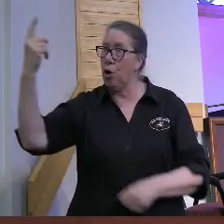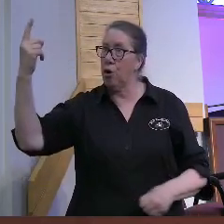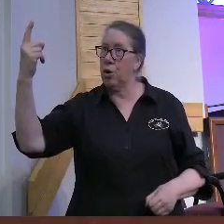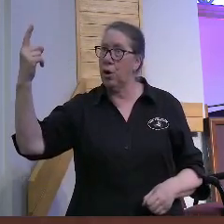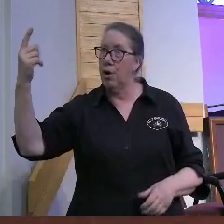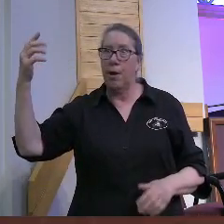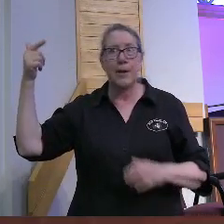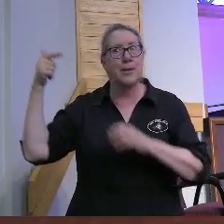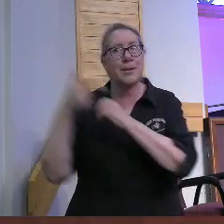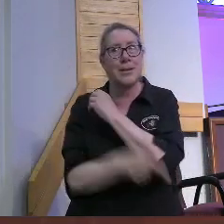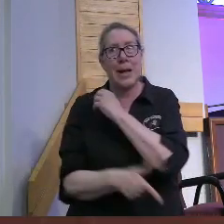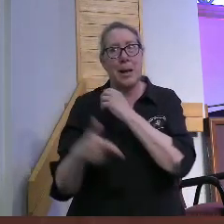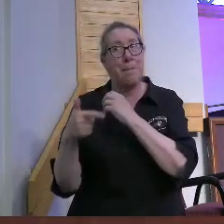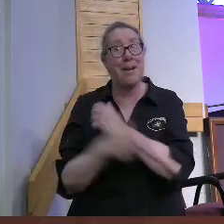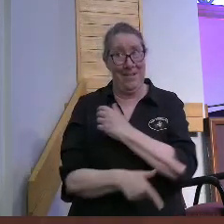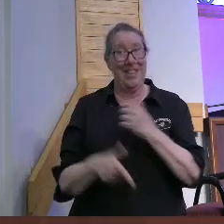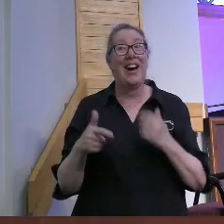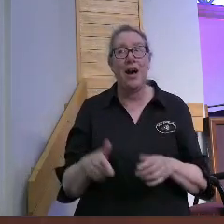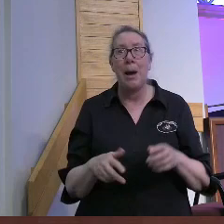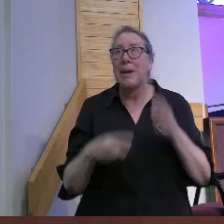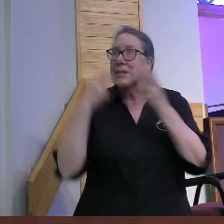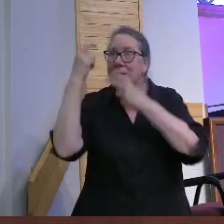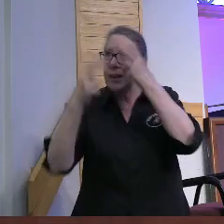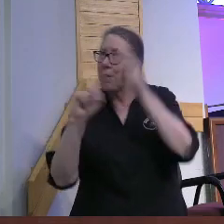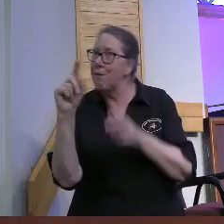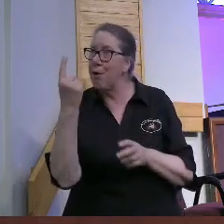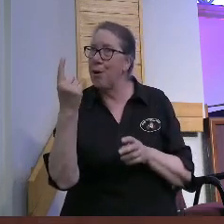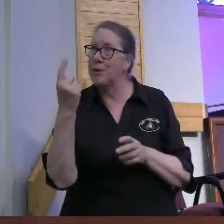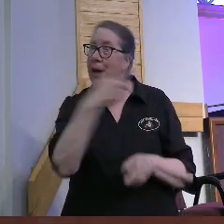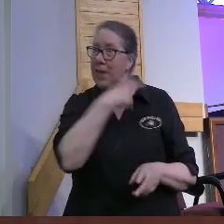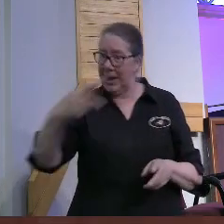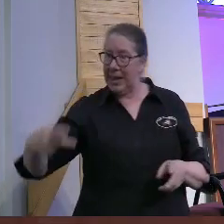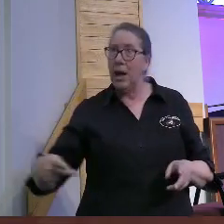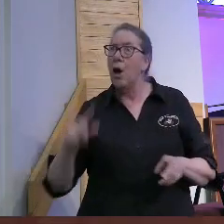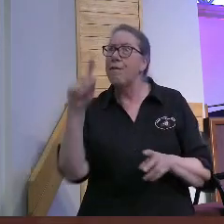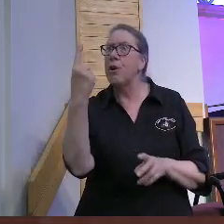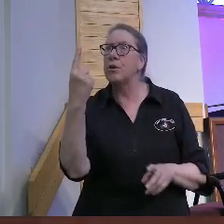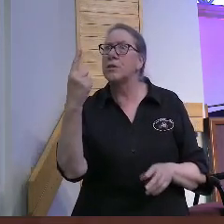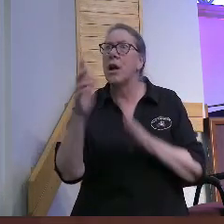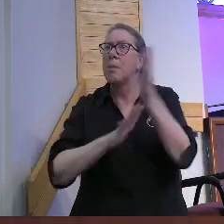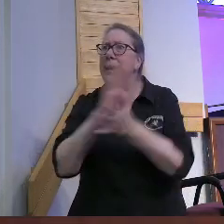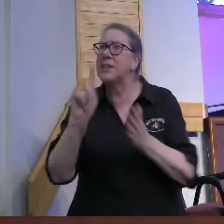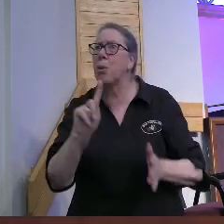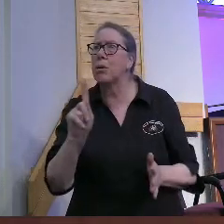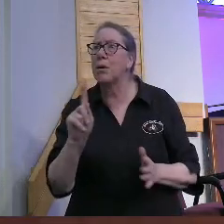deep theological statement, but here it is. But seek ye first. First means